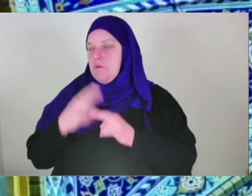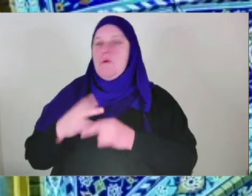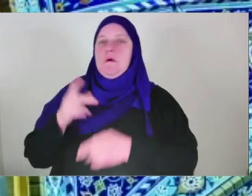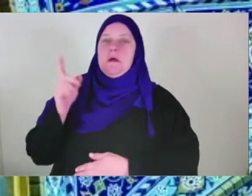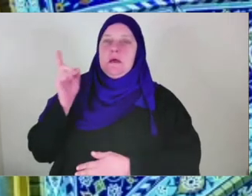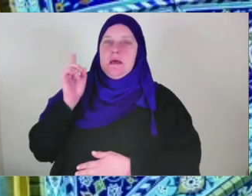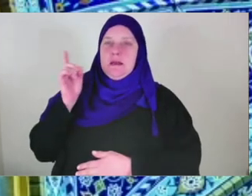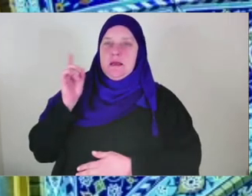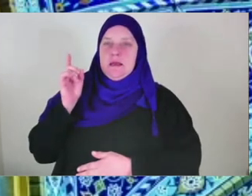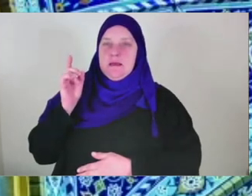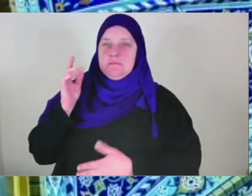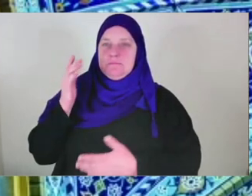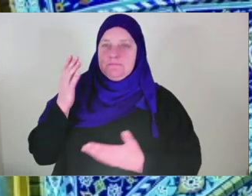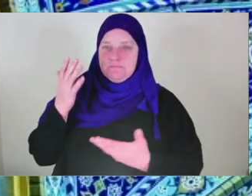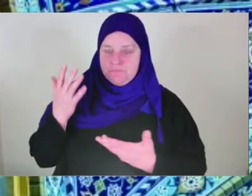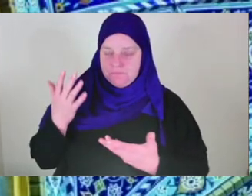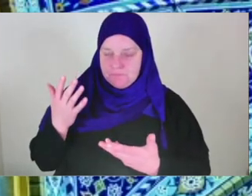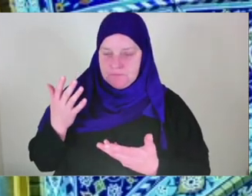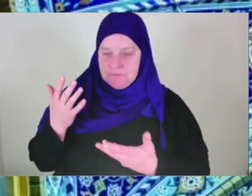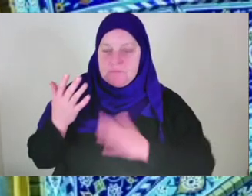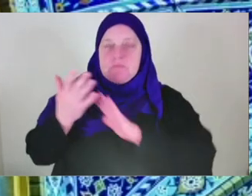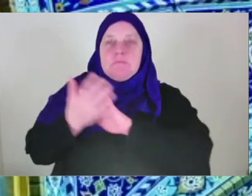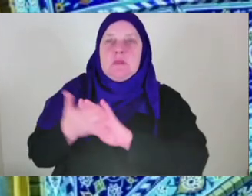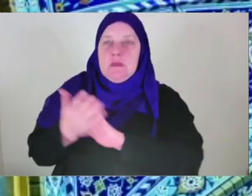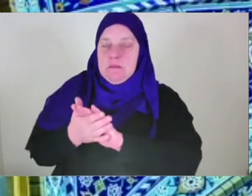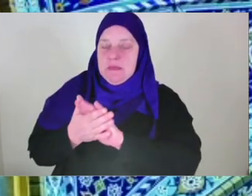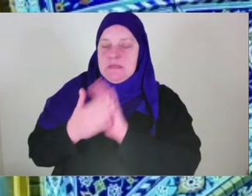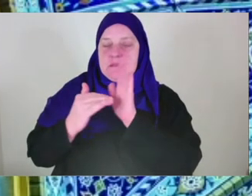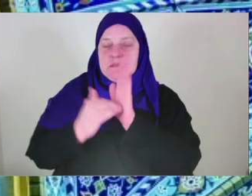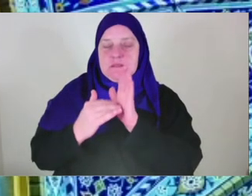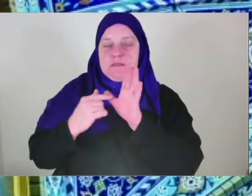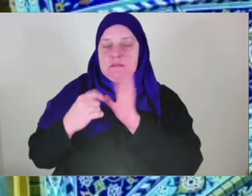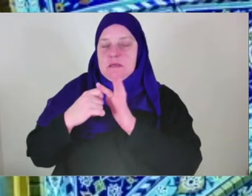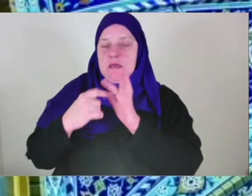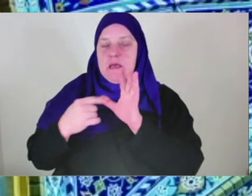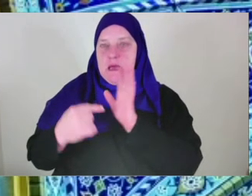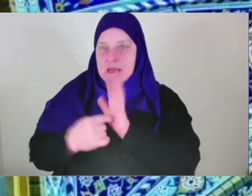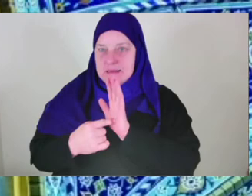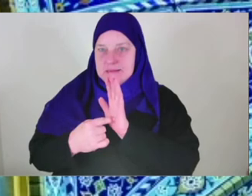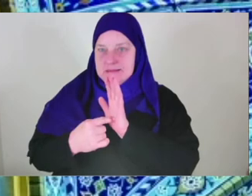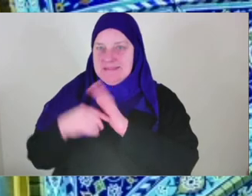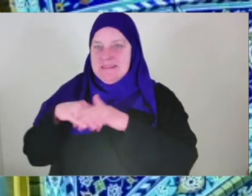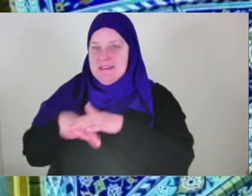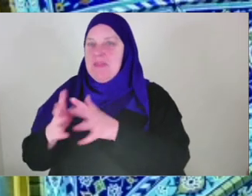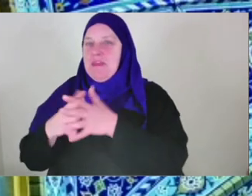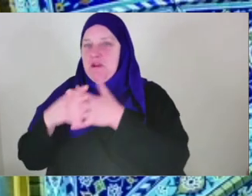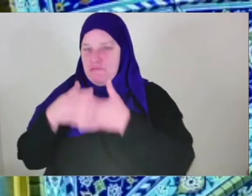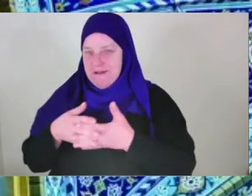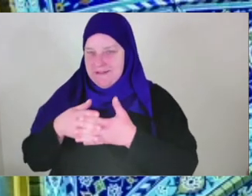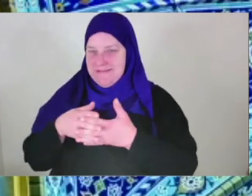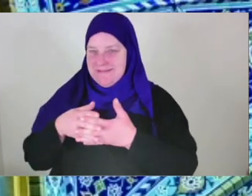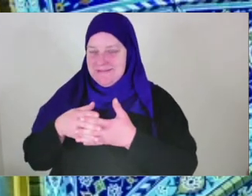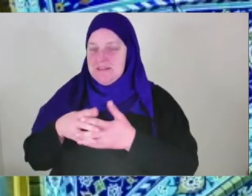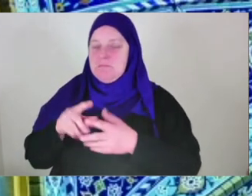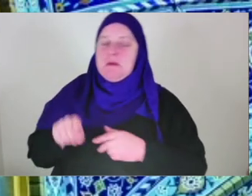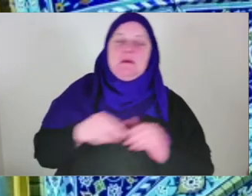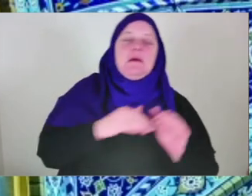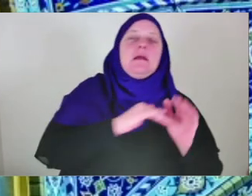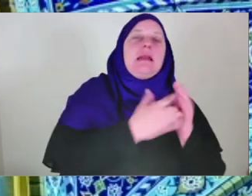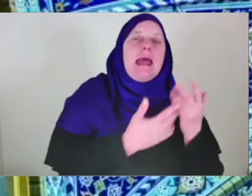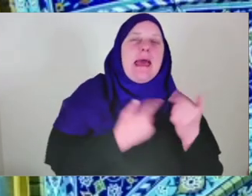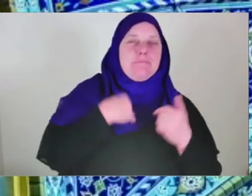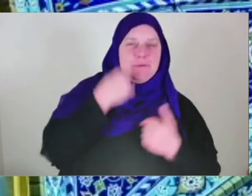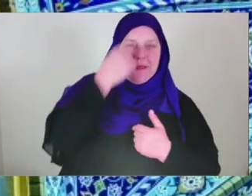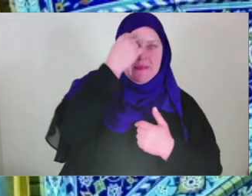at the Imam Hussein Islamic Center. This also is zakat or a zakat as well. So yes, the answer is that anything that is promised for